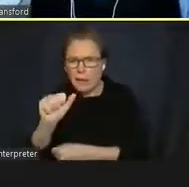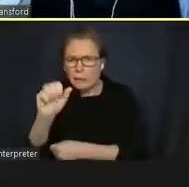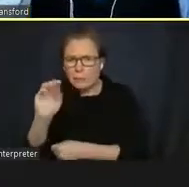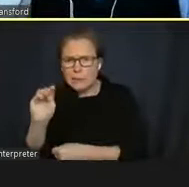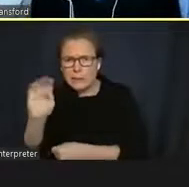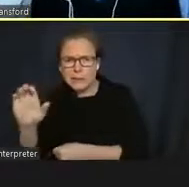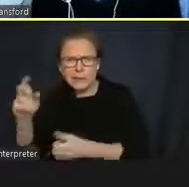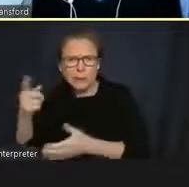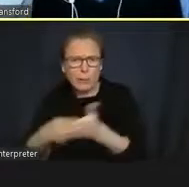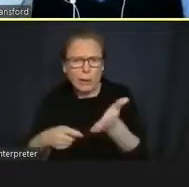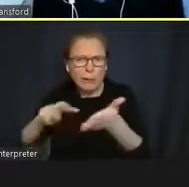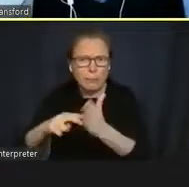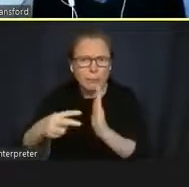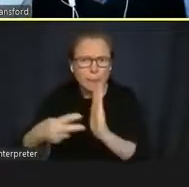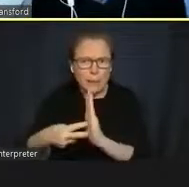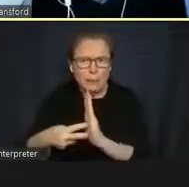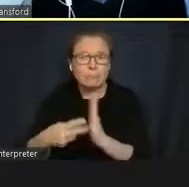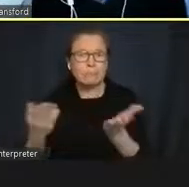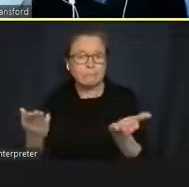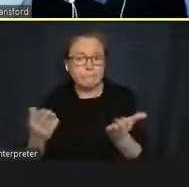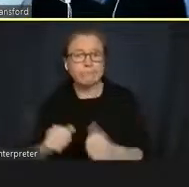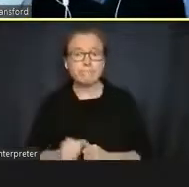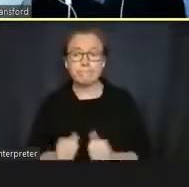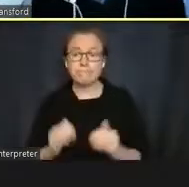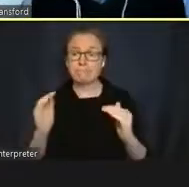If we can go one more slide.